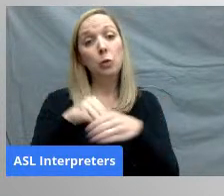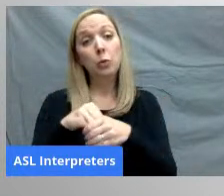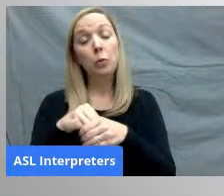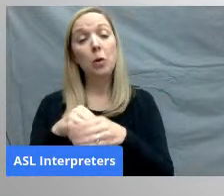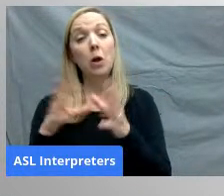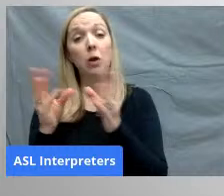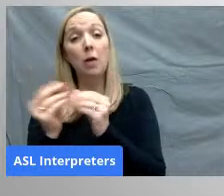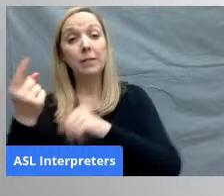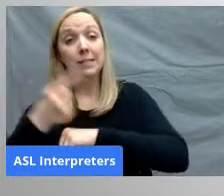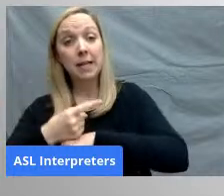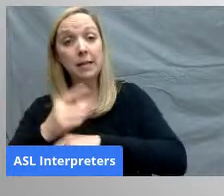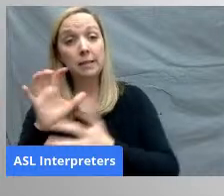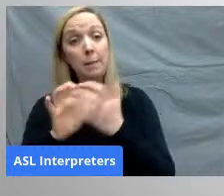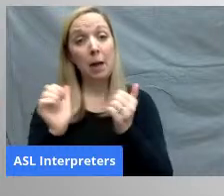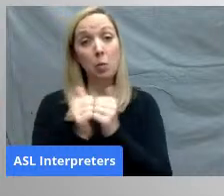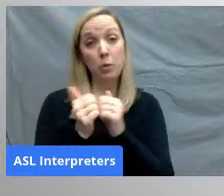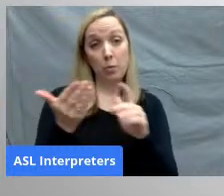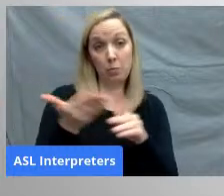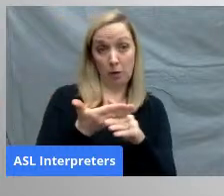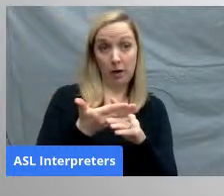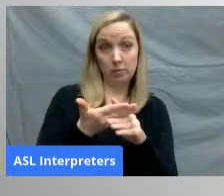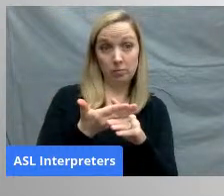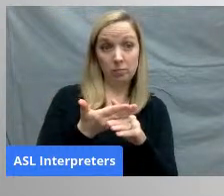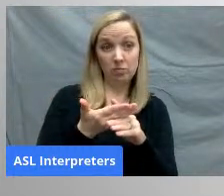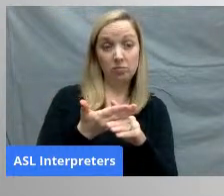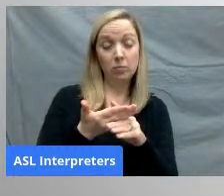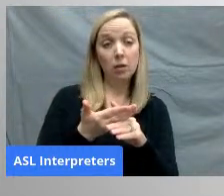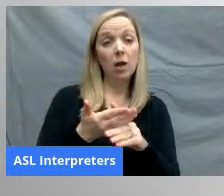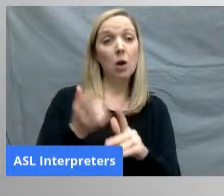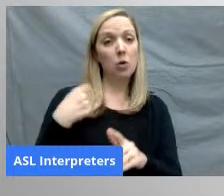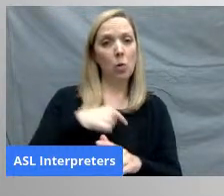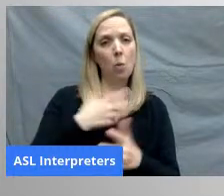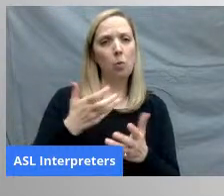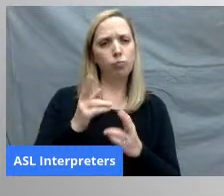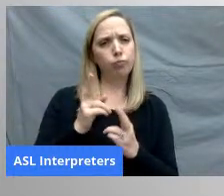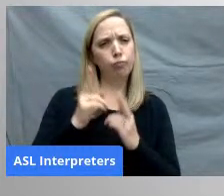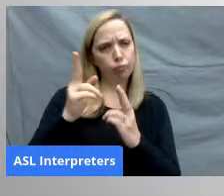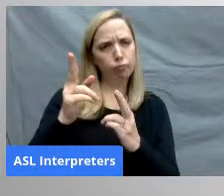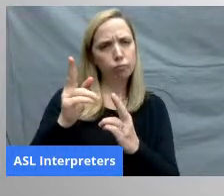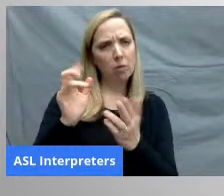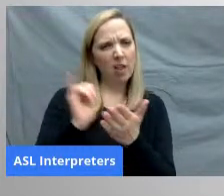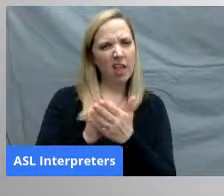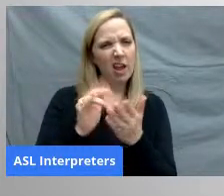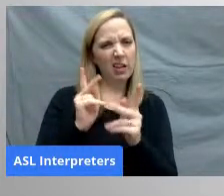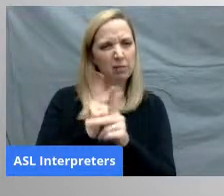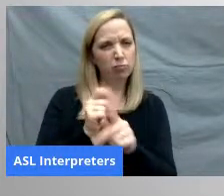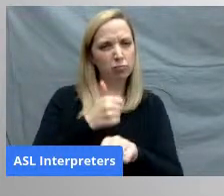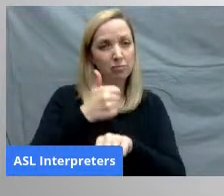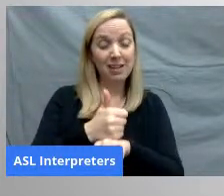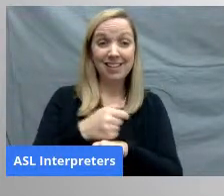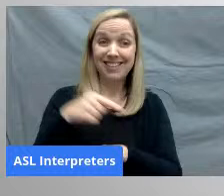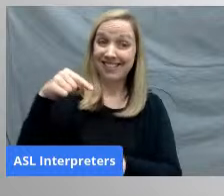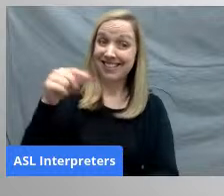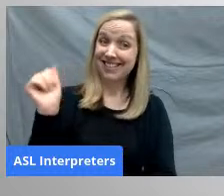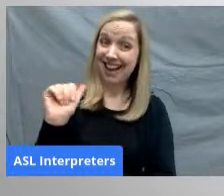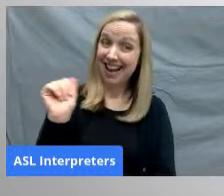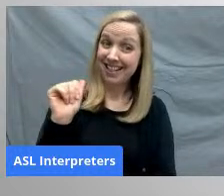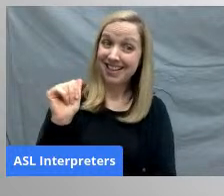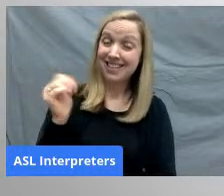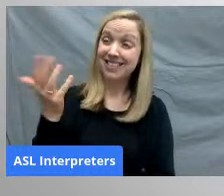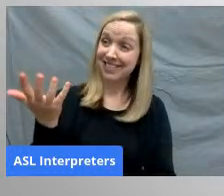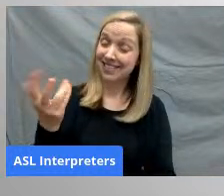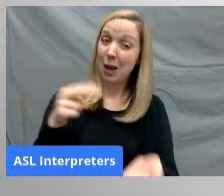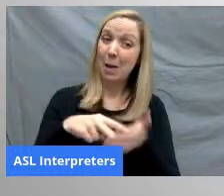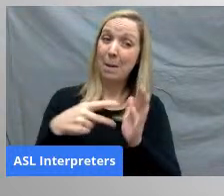their conferences early enough. And so we want to make sure that we honored that. And then this is Athens, so very much resounding